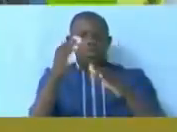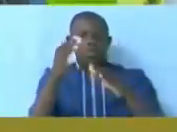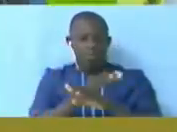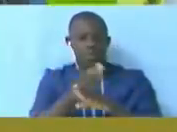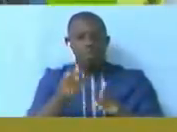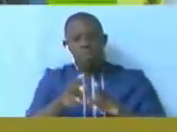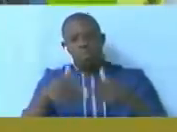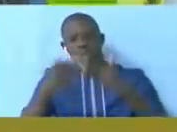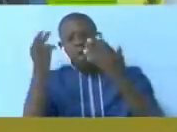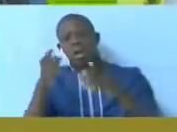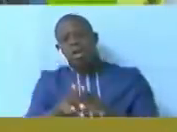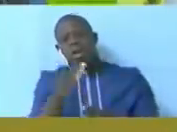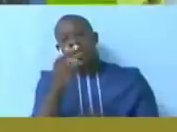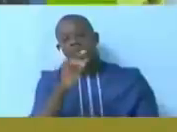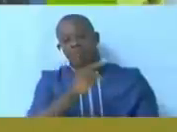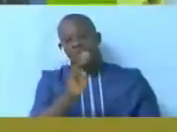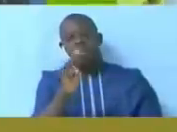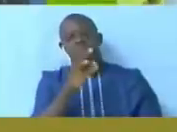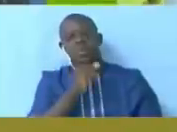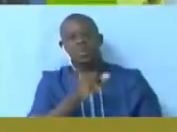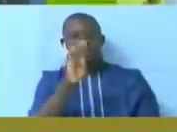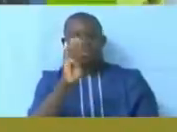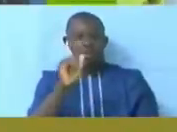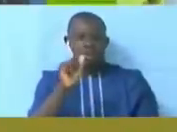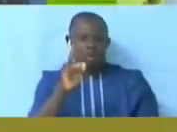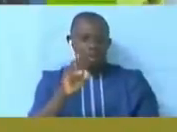without Mr. Baji. I tell Mr. Baji makalamuta.